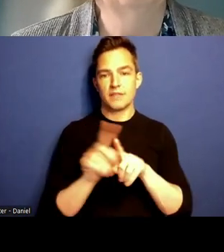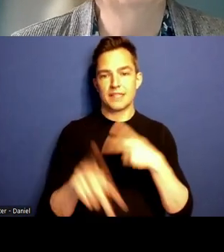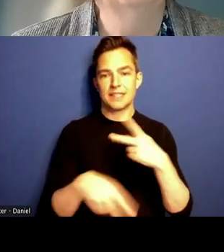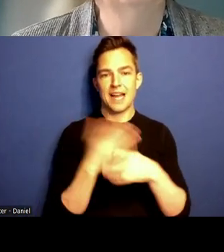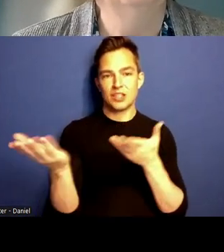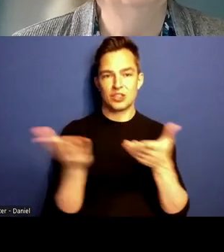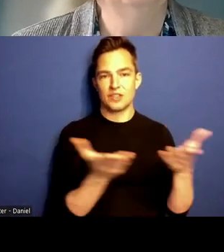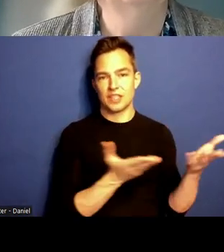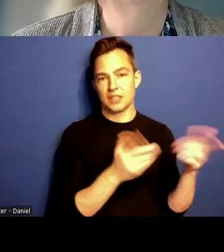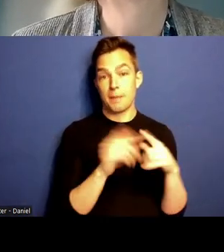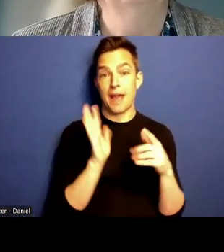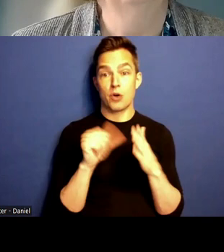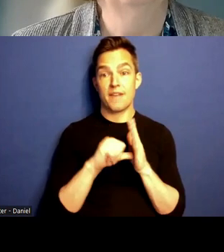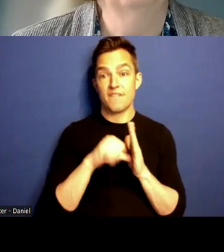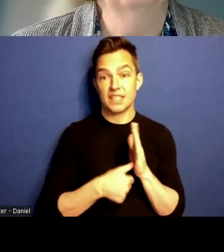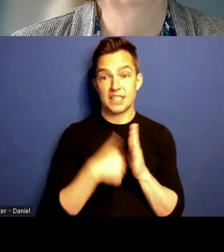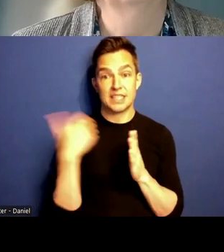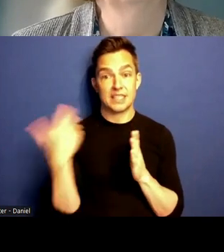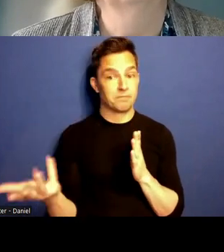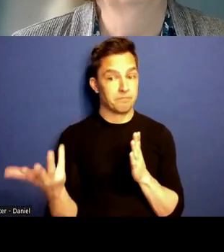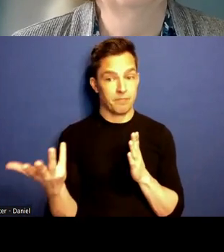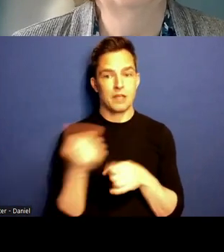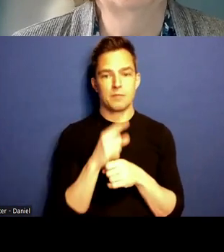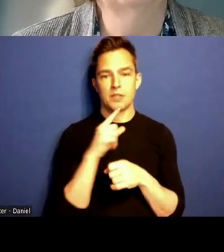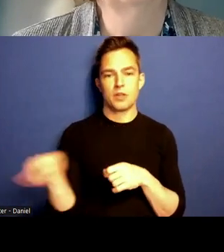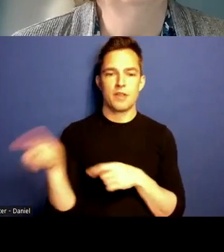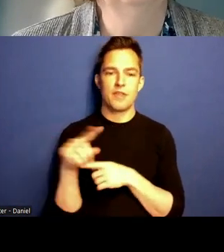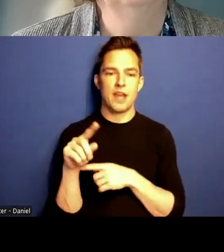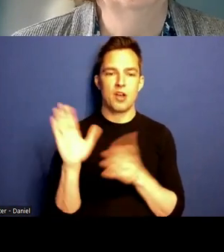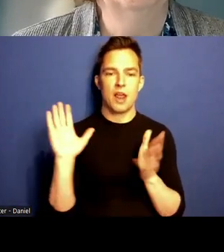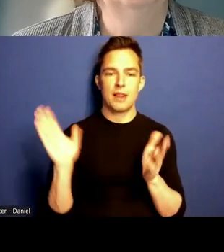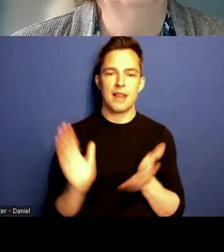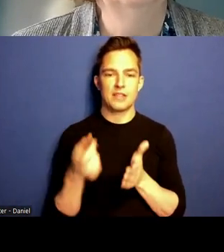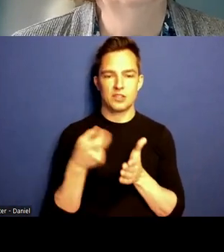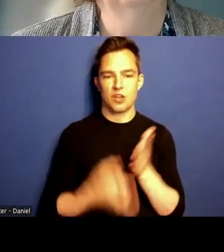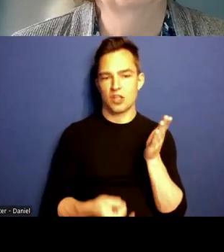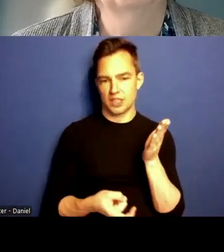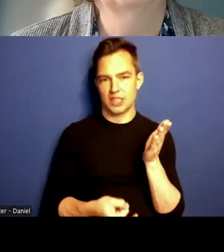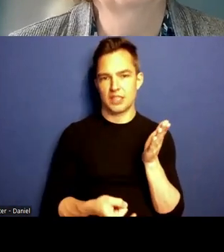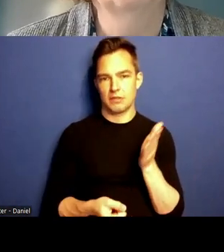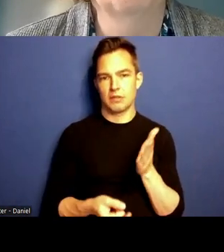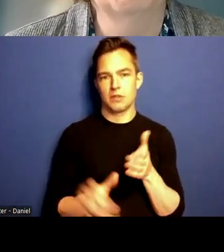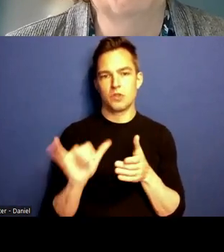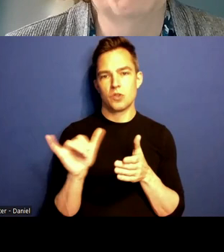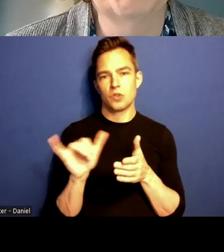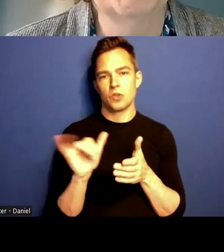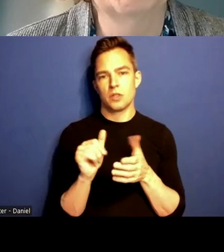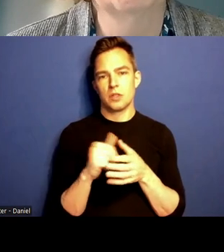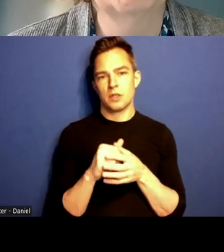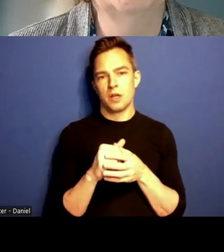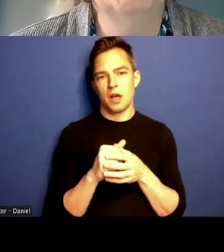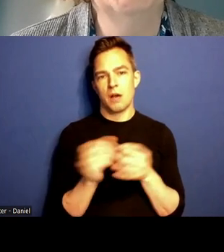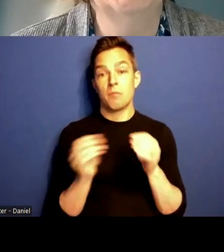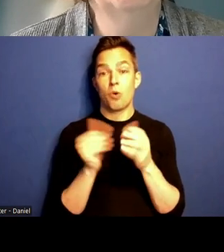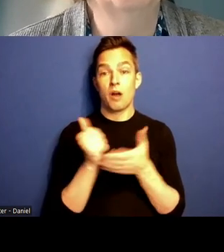our emphasis is that they are less costly and, of course, more helpful for